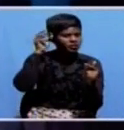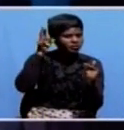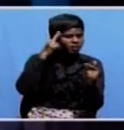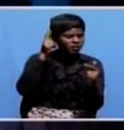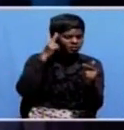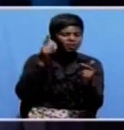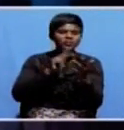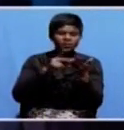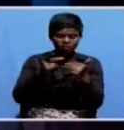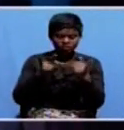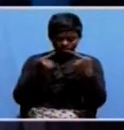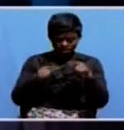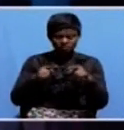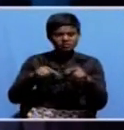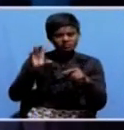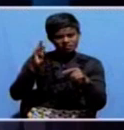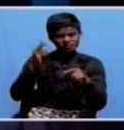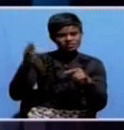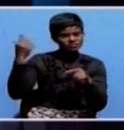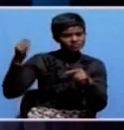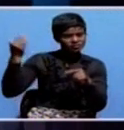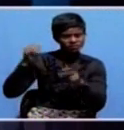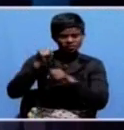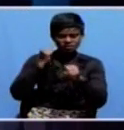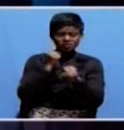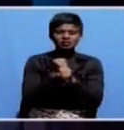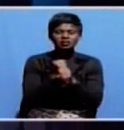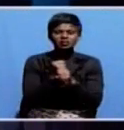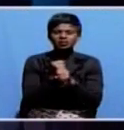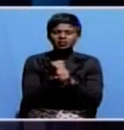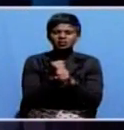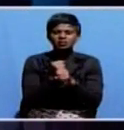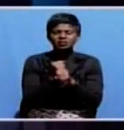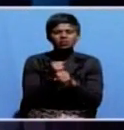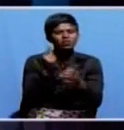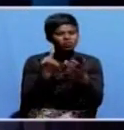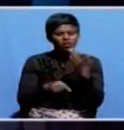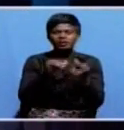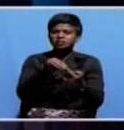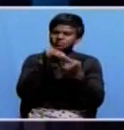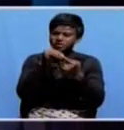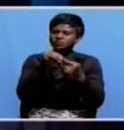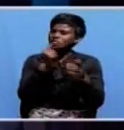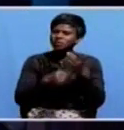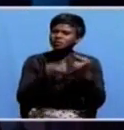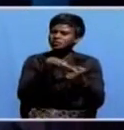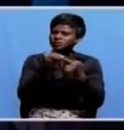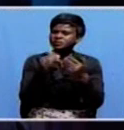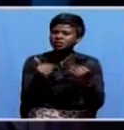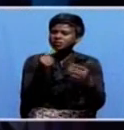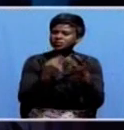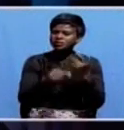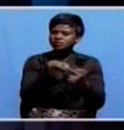held since he passed on. What is so special about the 8th year? I mean, all along you've